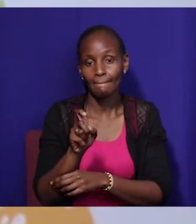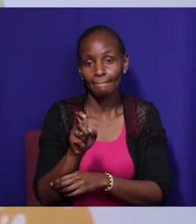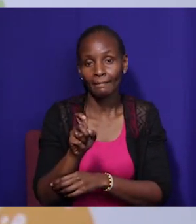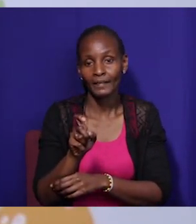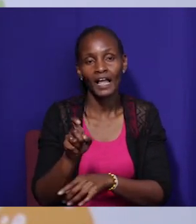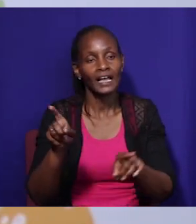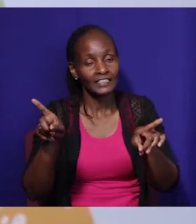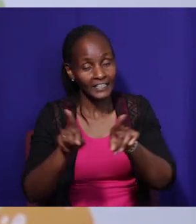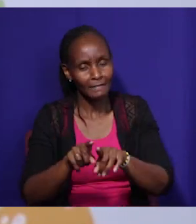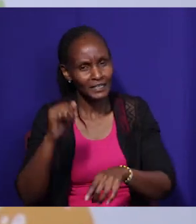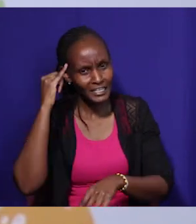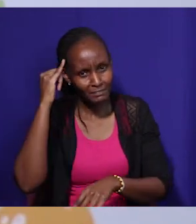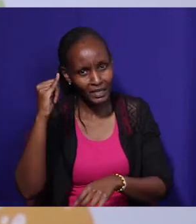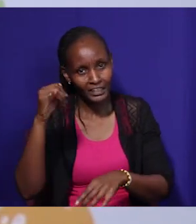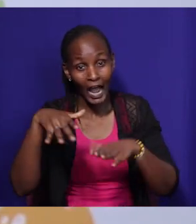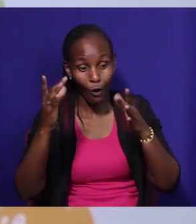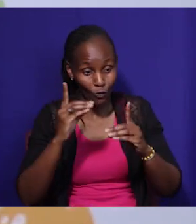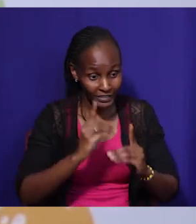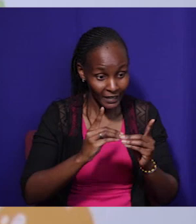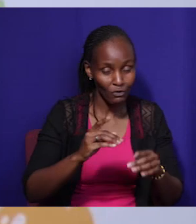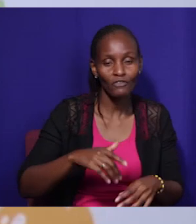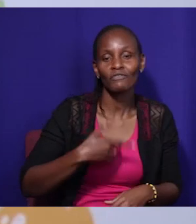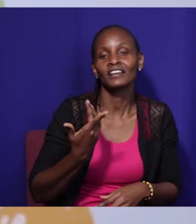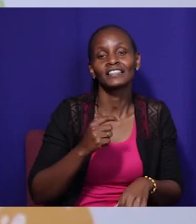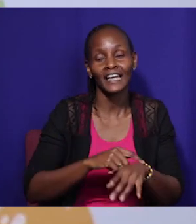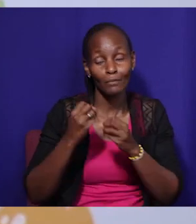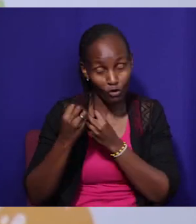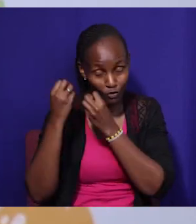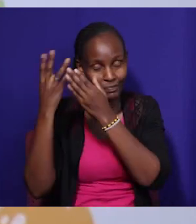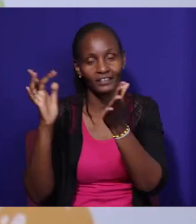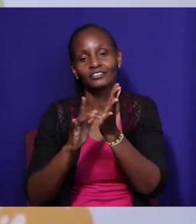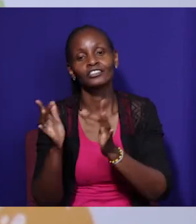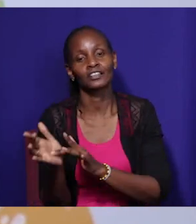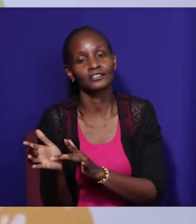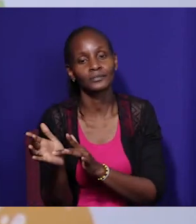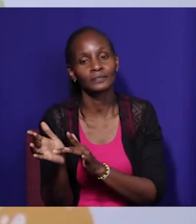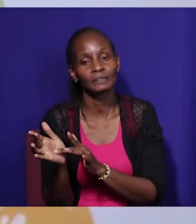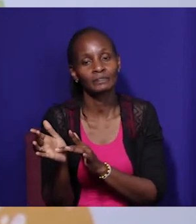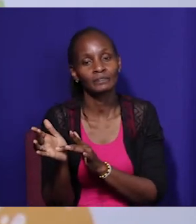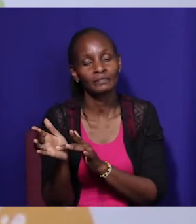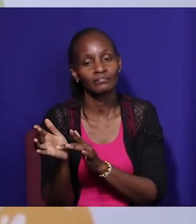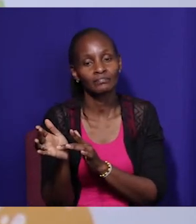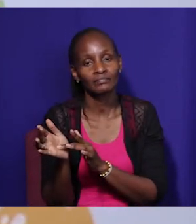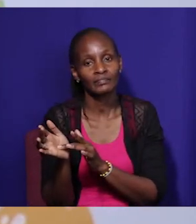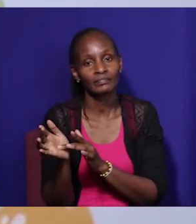Now imagine how they felt after they obeyed Jesus.